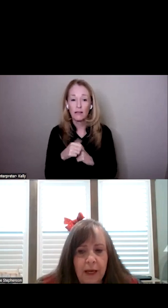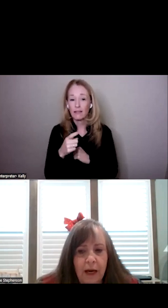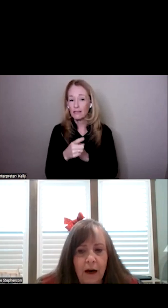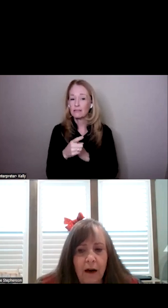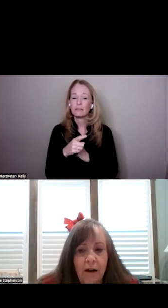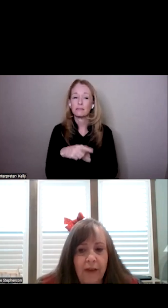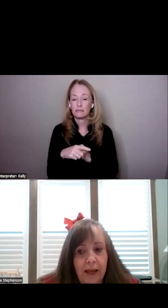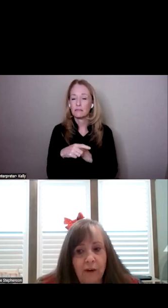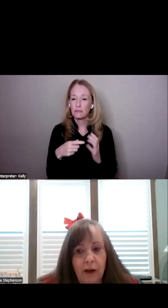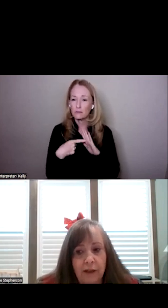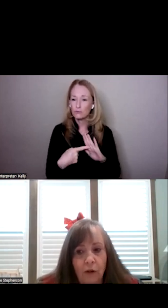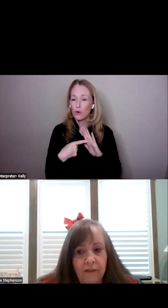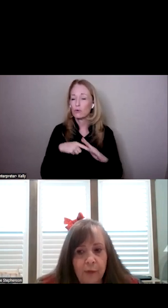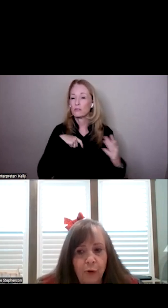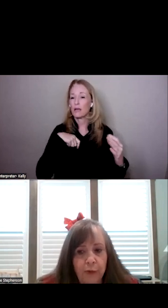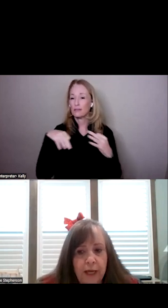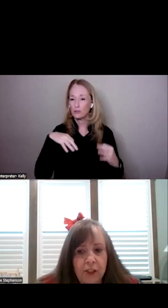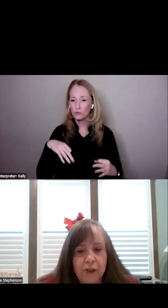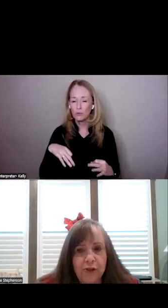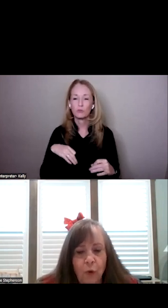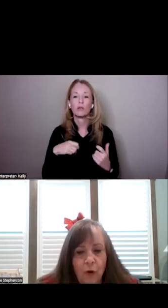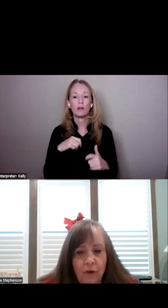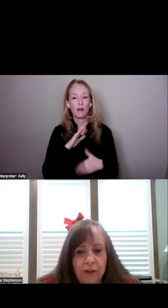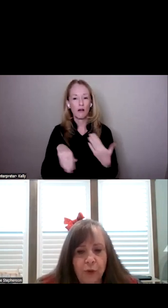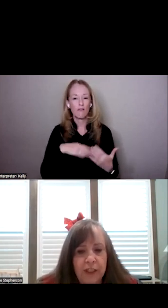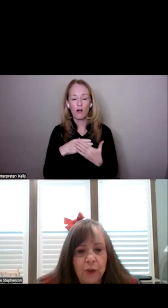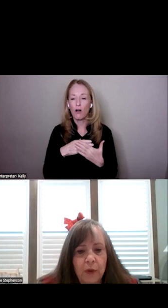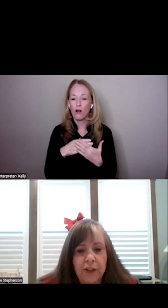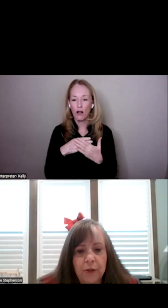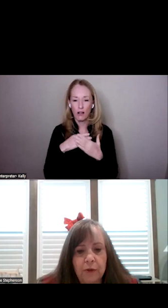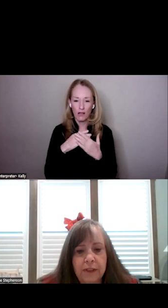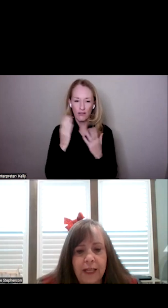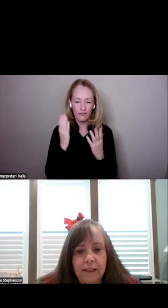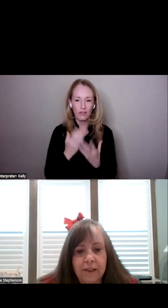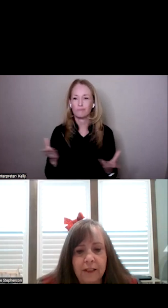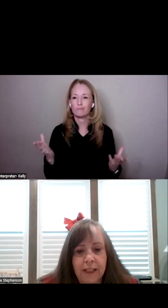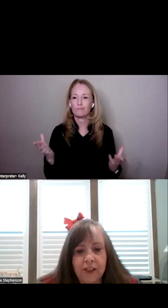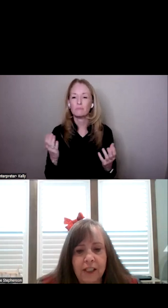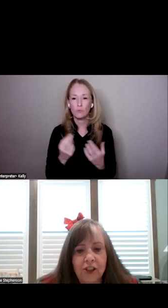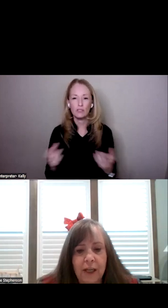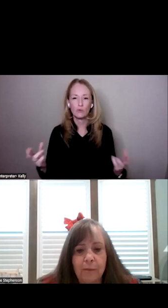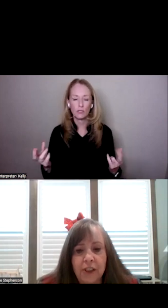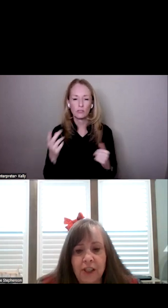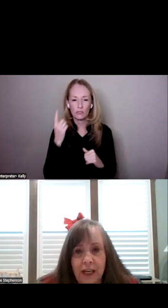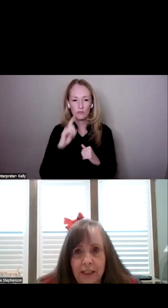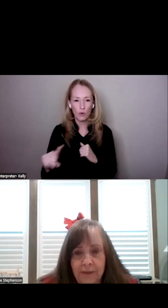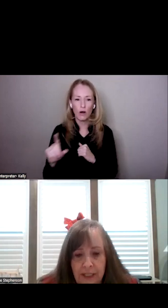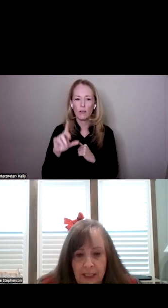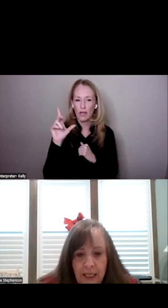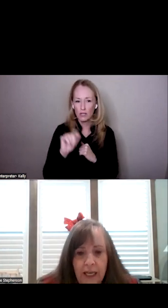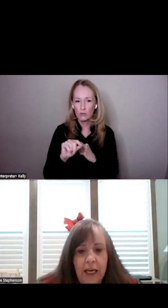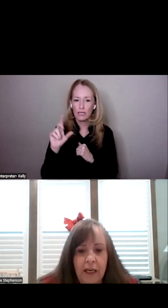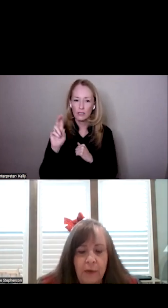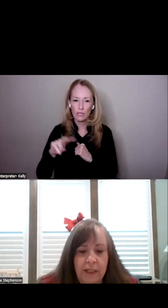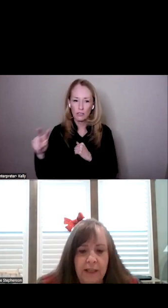description of and all of the appropriations for the 2022 state legislation and budget